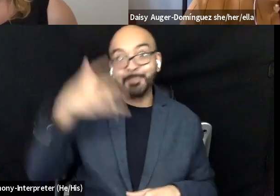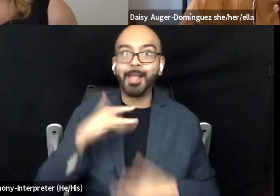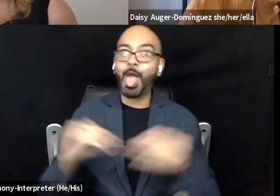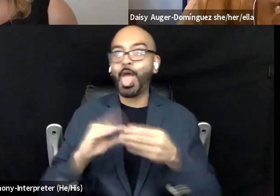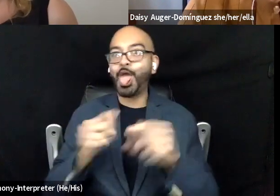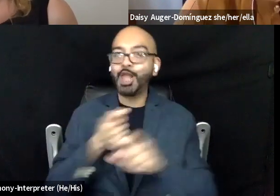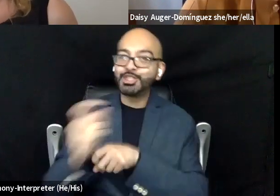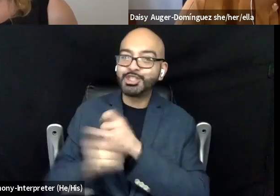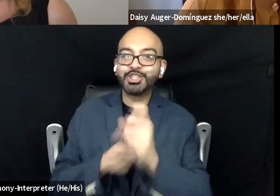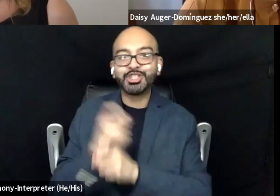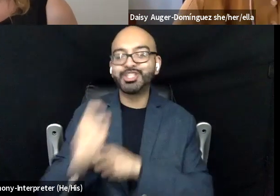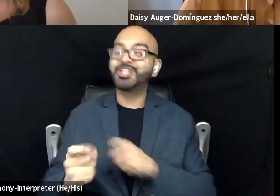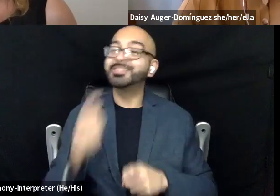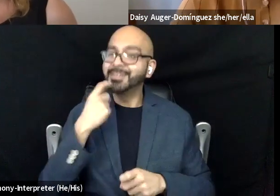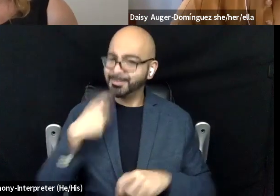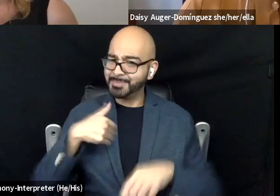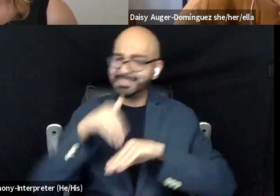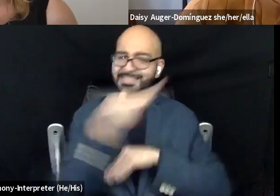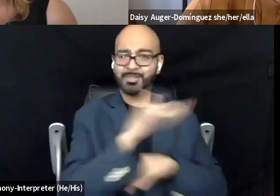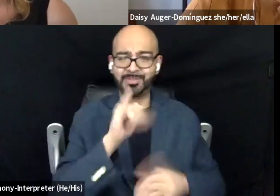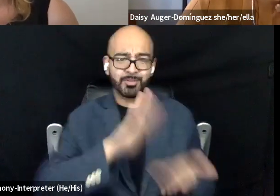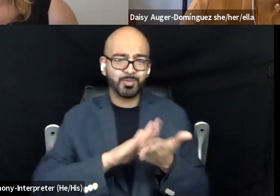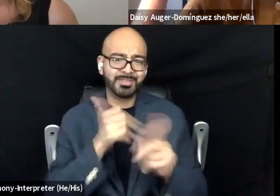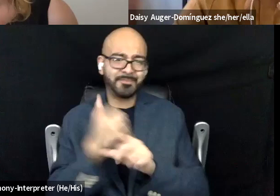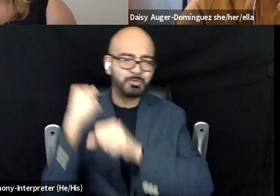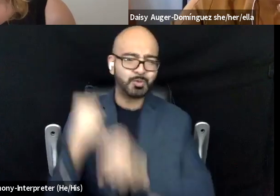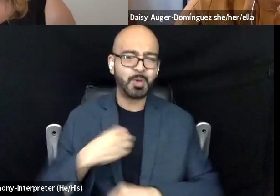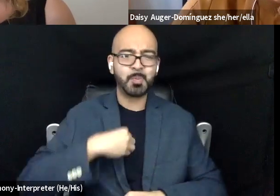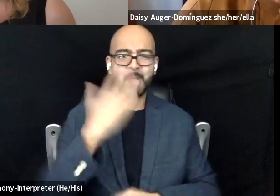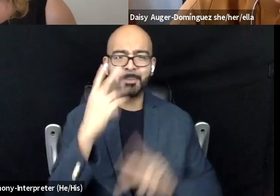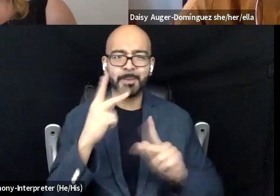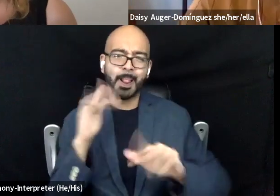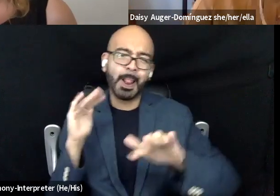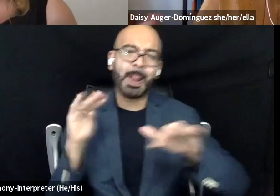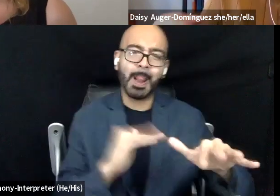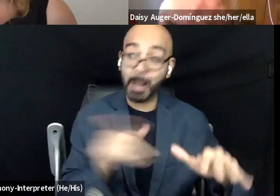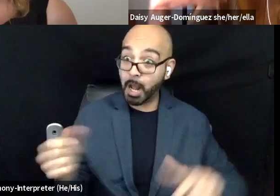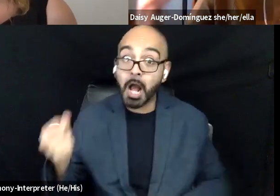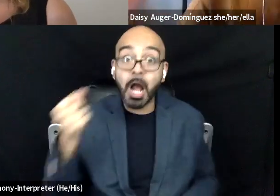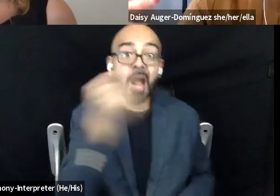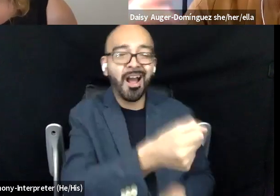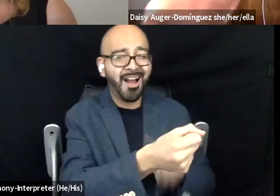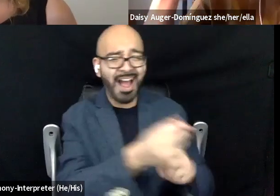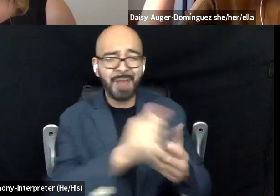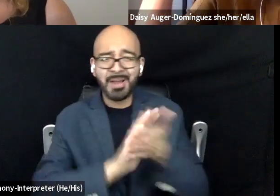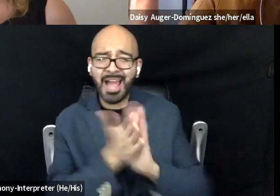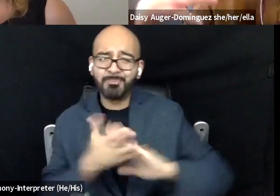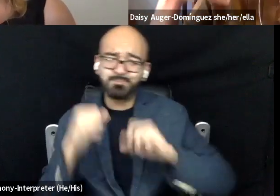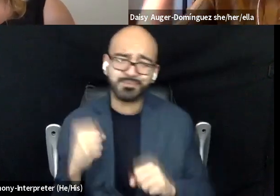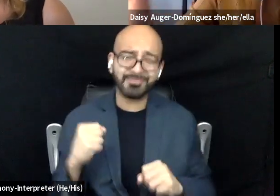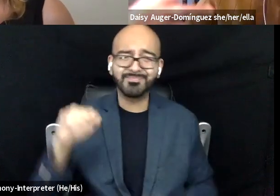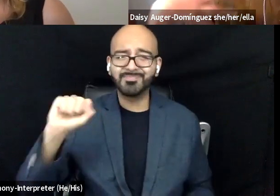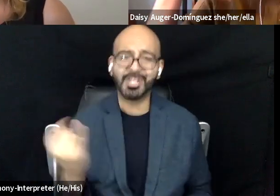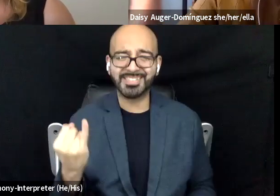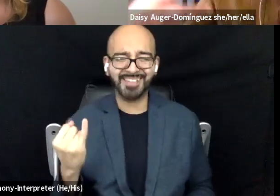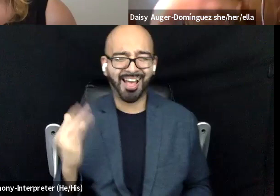back a revolutionary. How does that happen? And I was like, that's exactly why it happens. Because